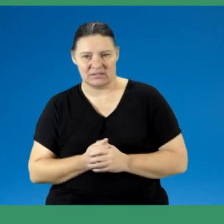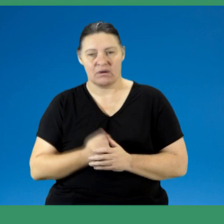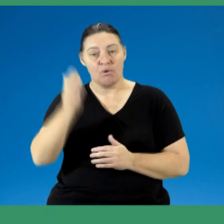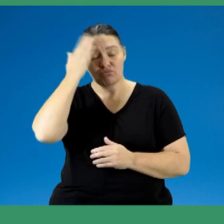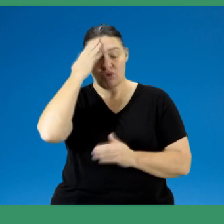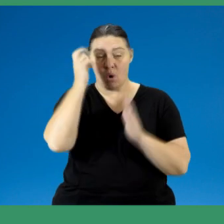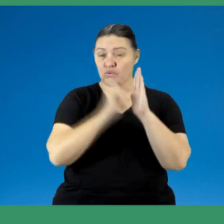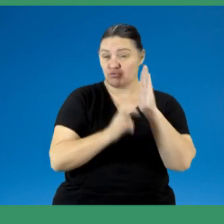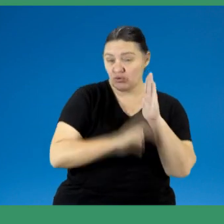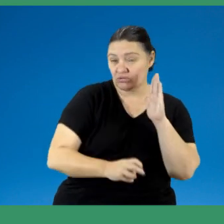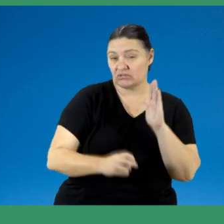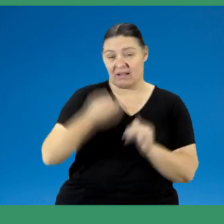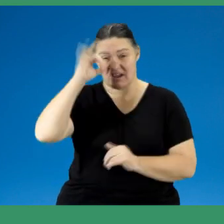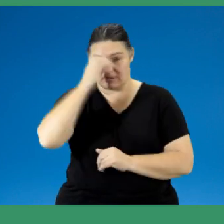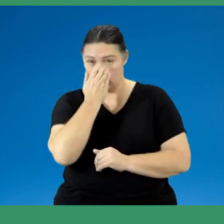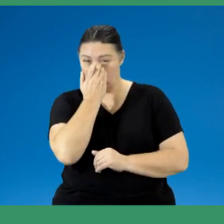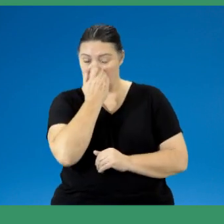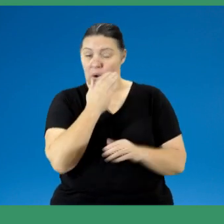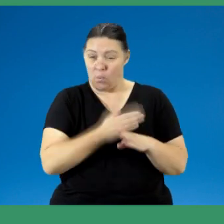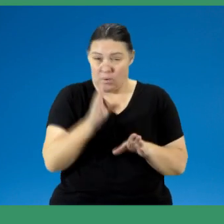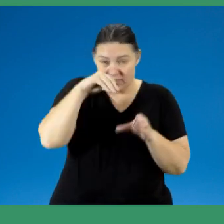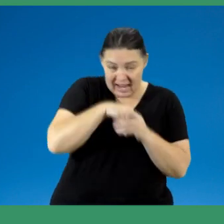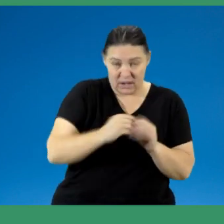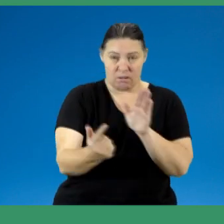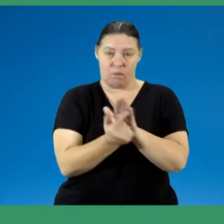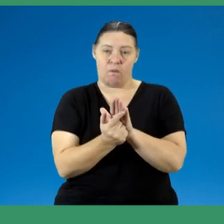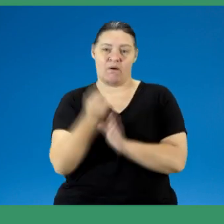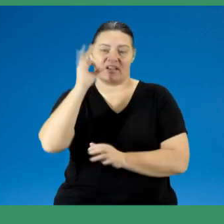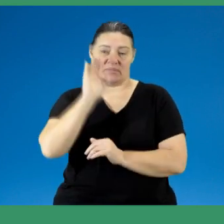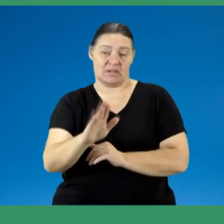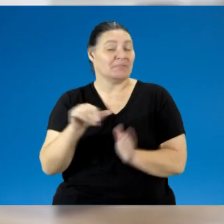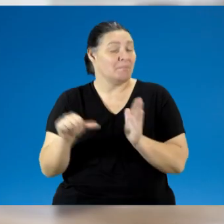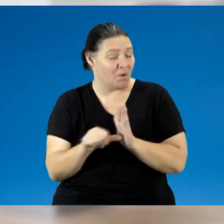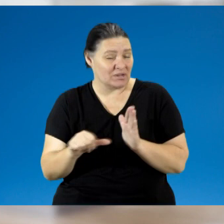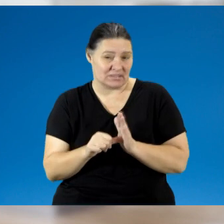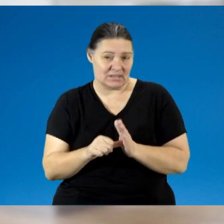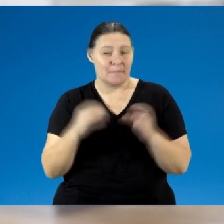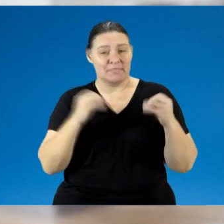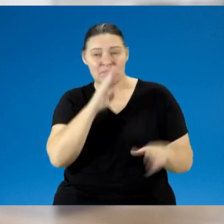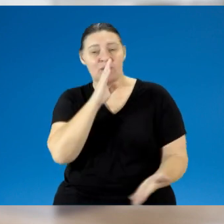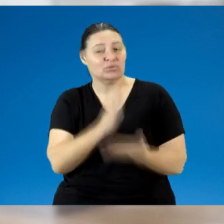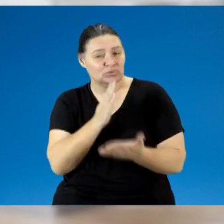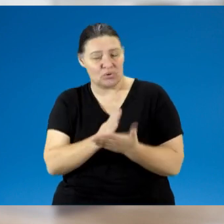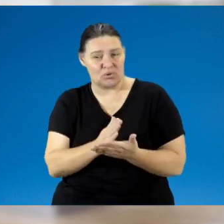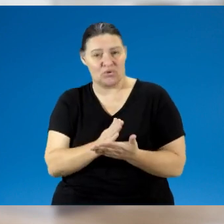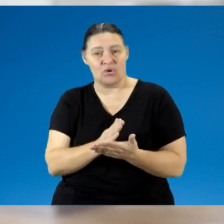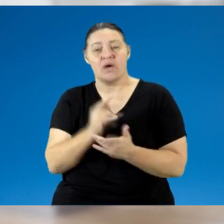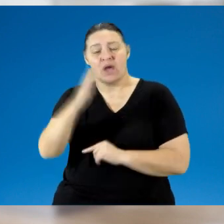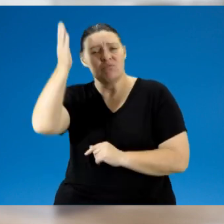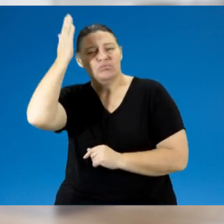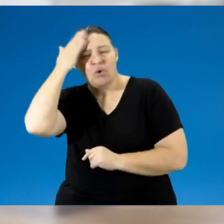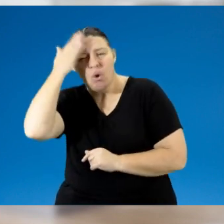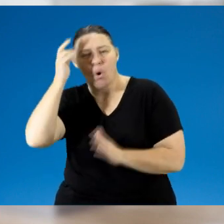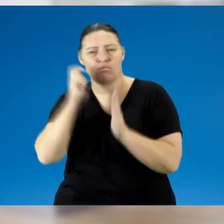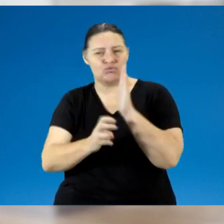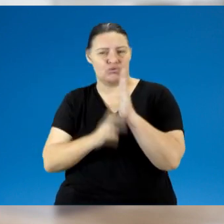Knowing government regulations and operating within them. This is very crucial. The business has to make sure that they